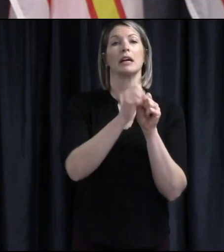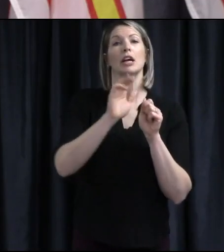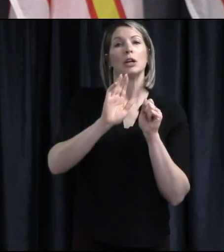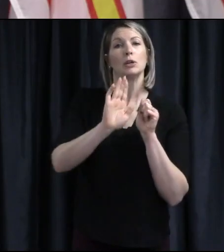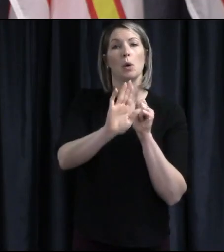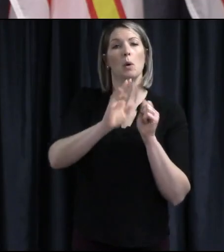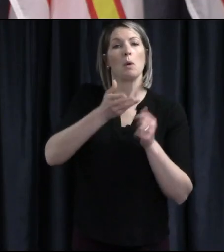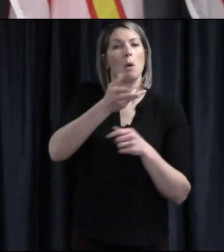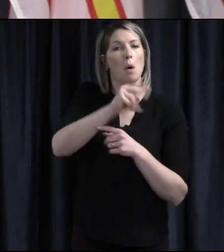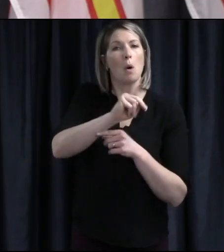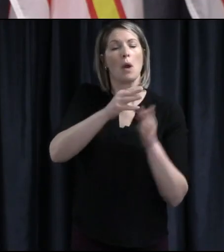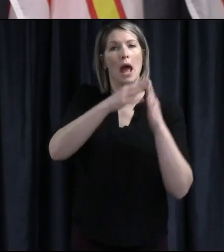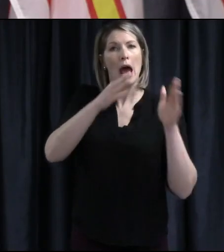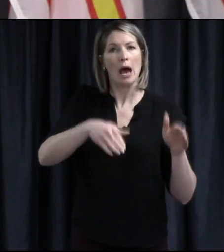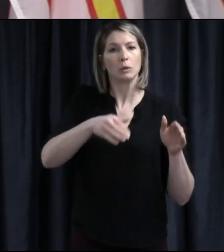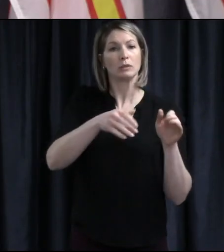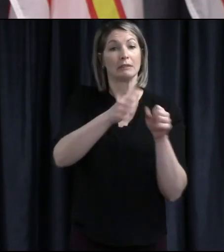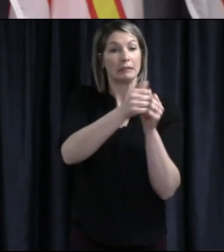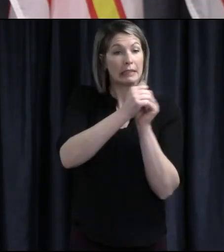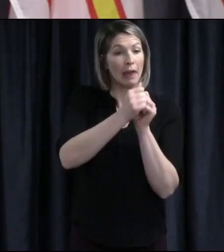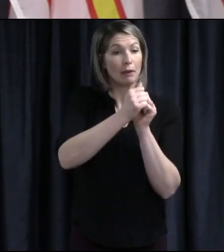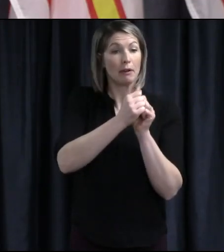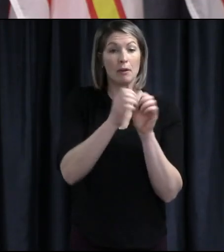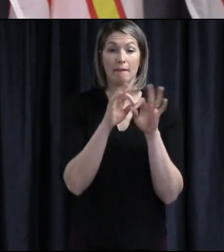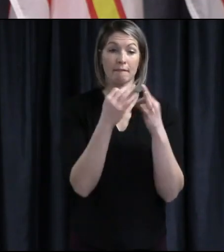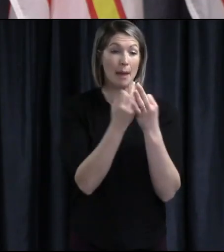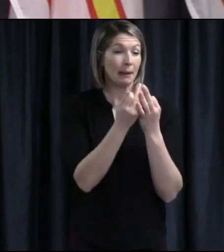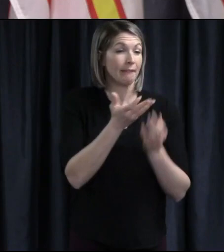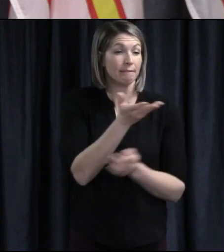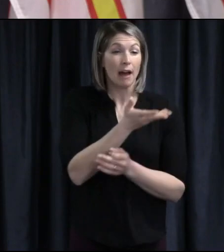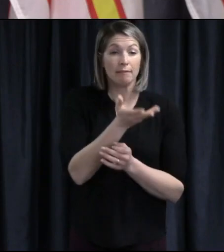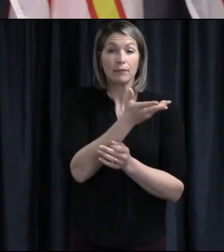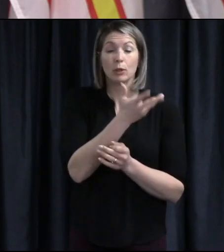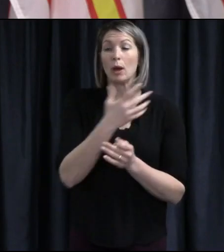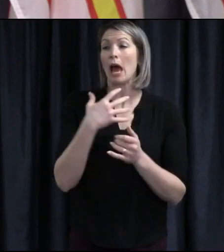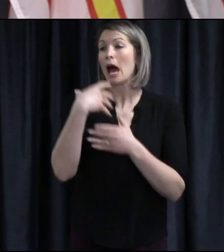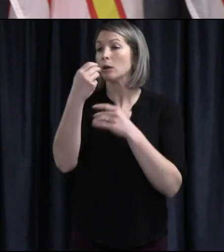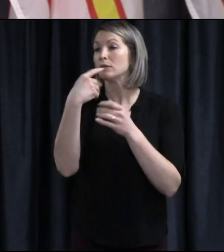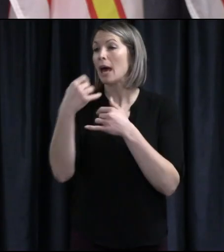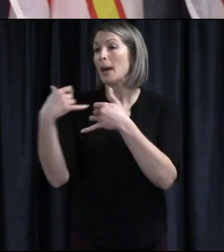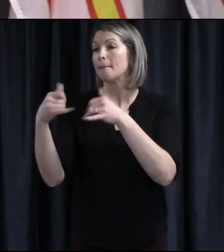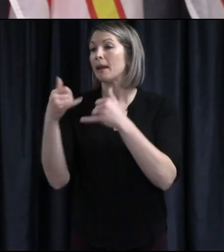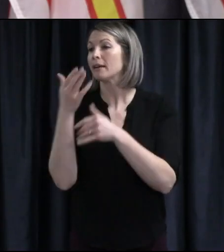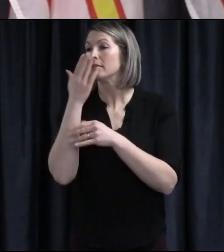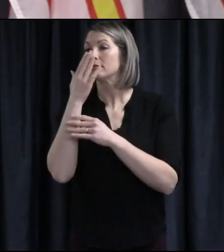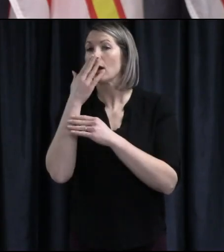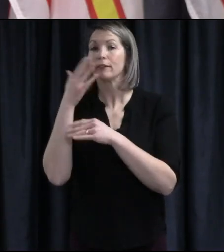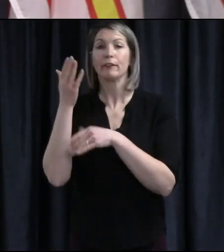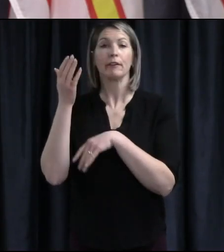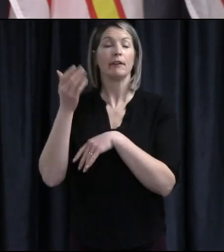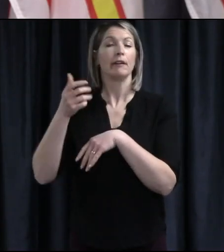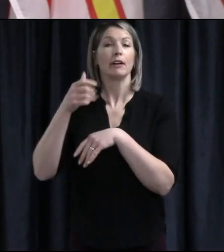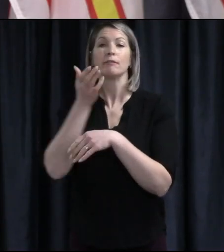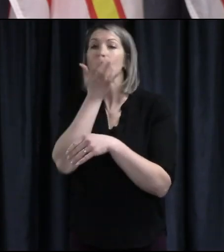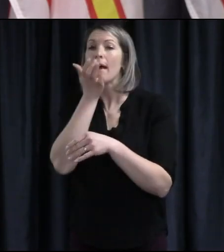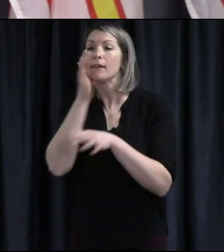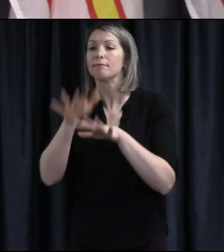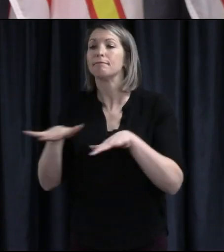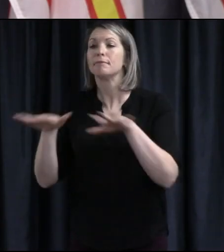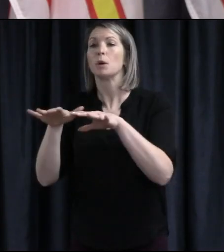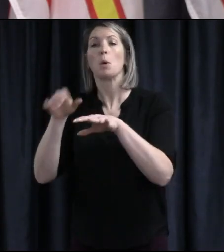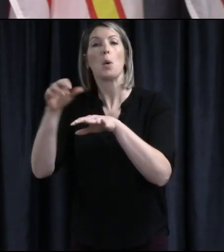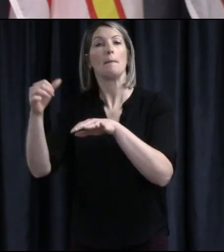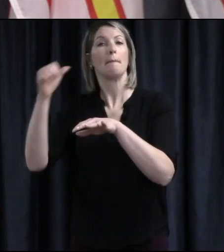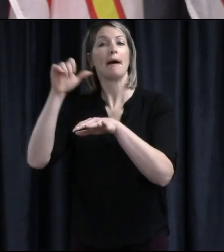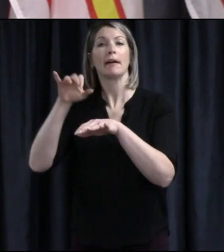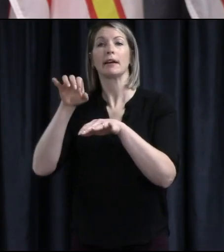your house, it's okay to go outside together. So you can play in your backyard, you can play in your driveway, in your cul-de-sac, but we would want you to